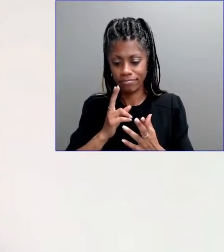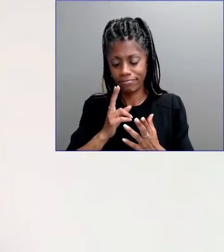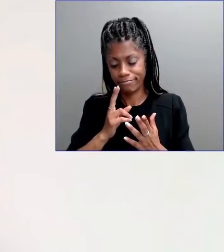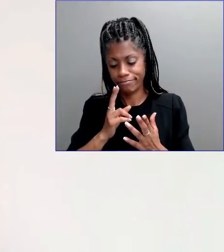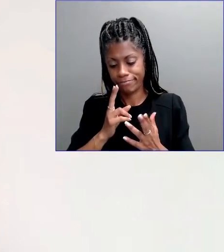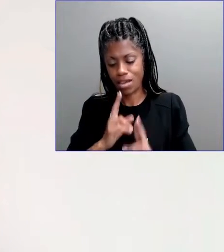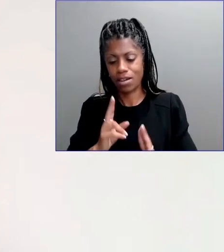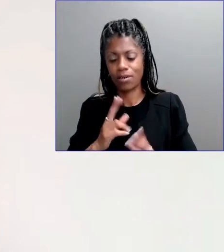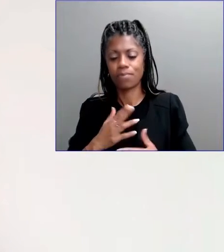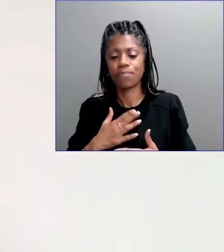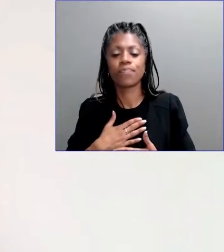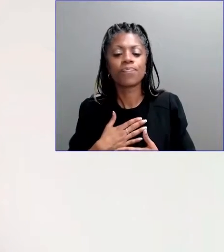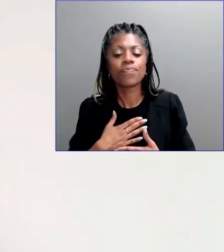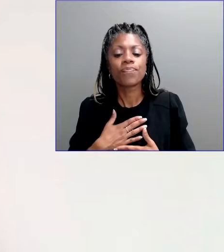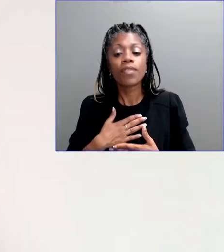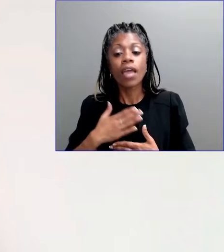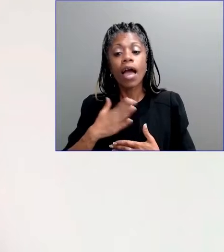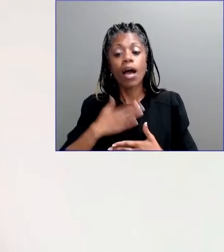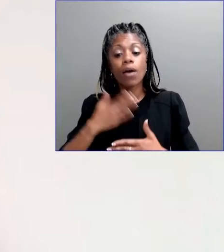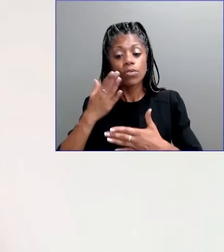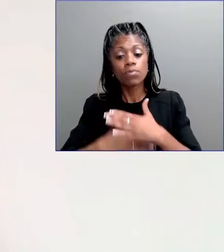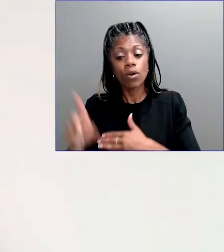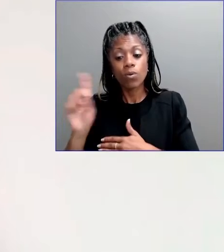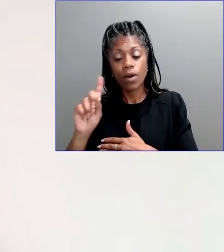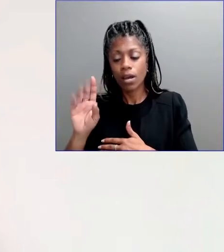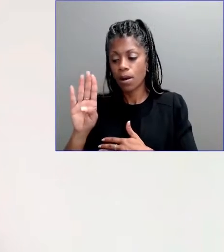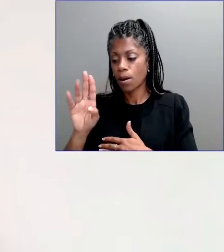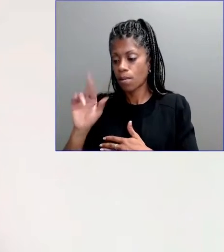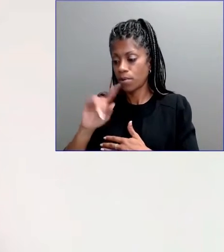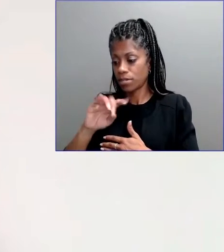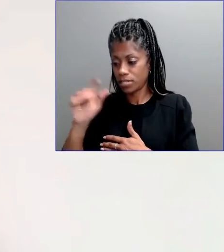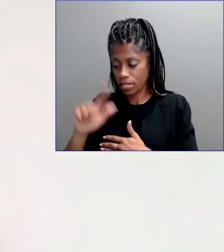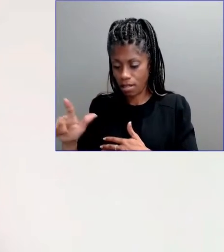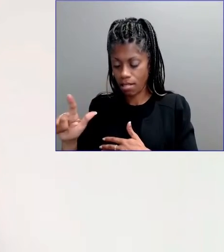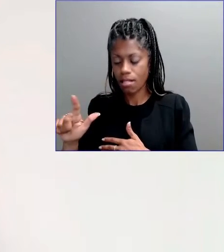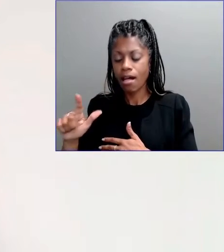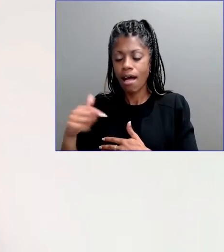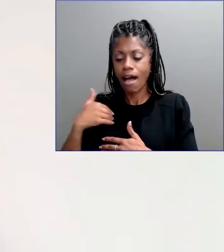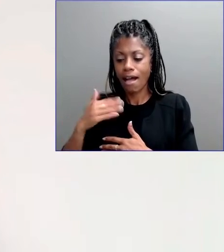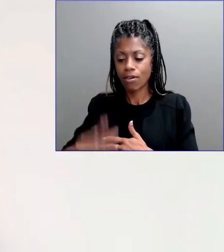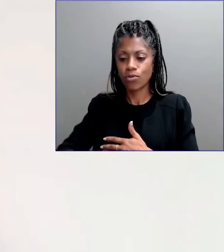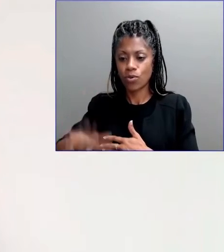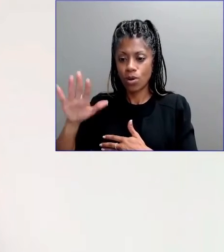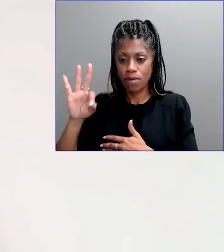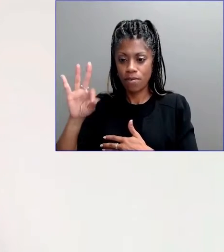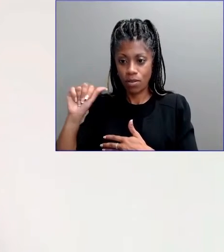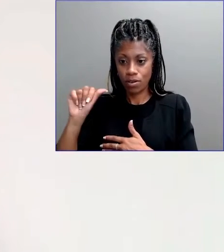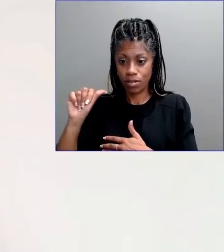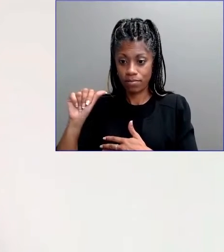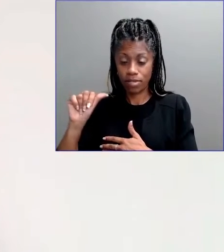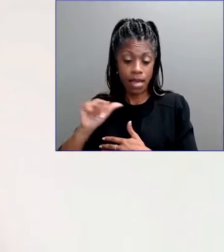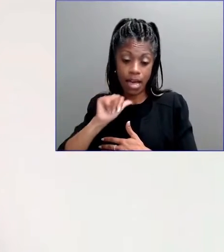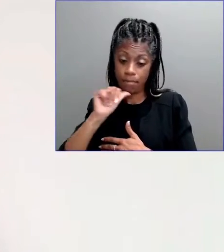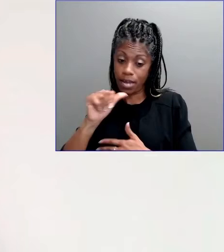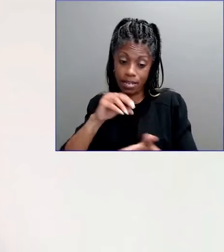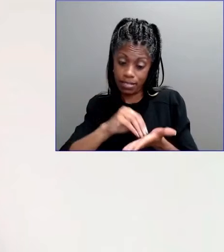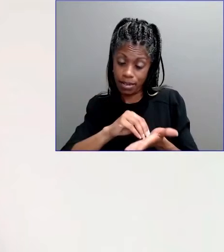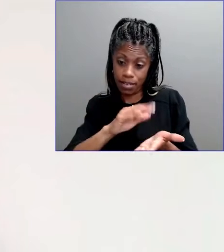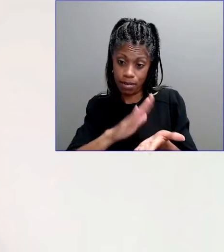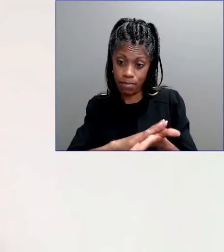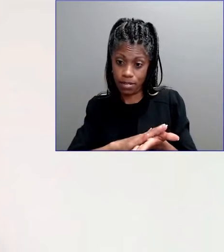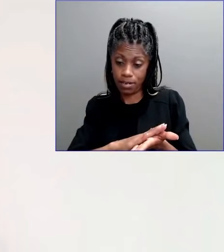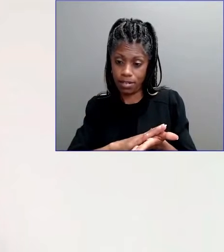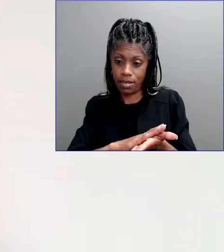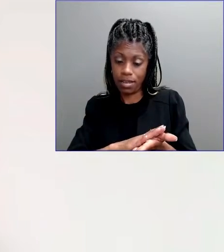born in Brazil. I grew up in Florida. I am undocumented and I am unafraid. And along with